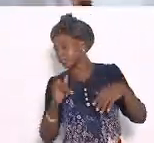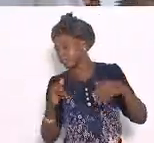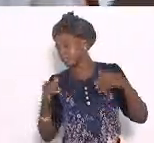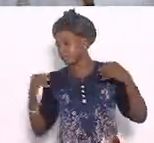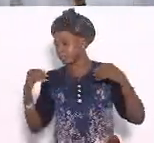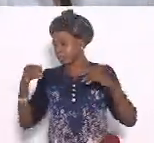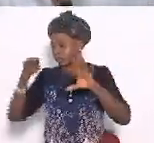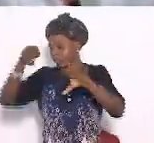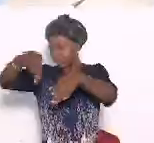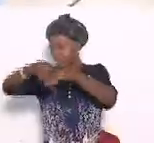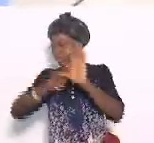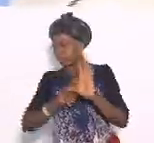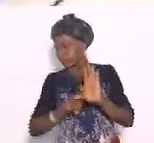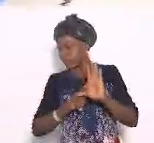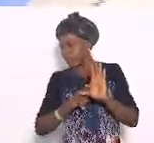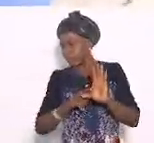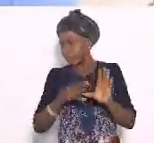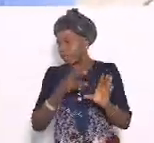Heaven